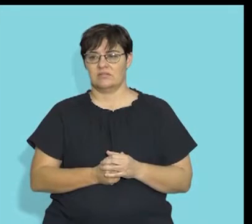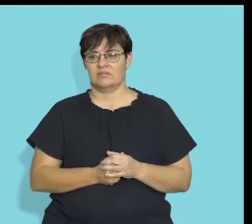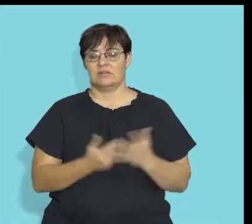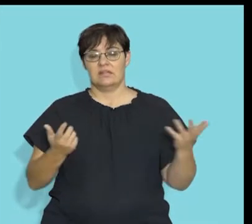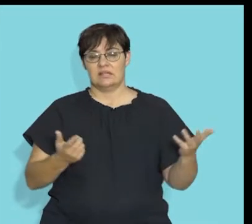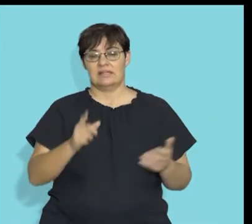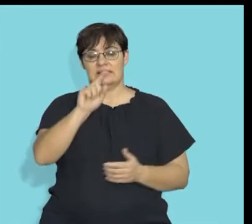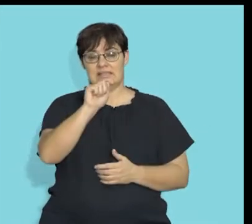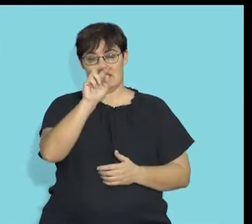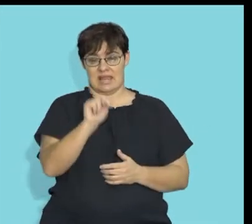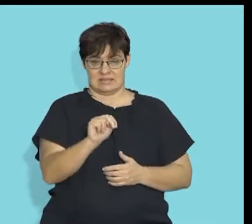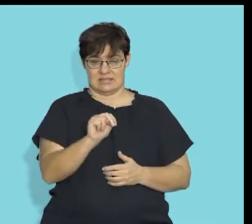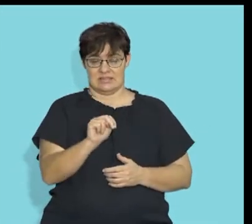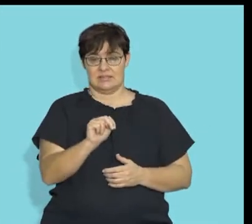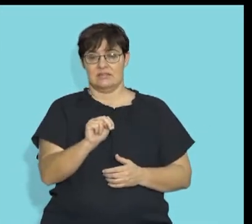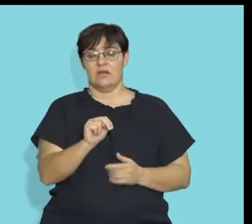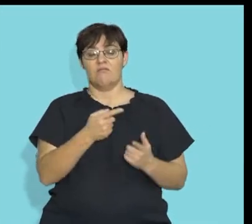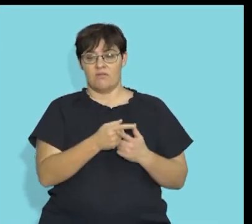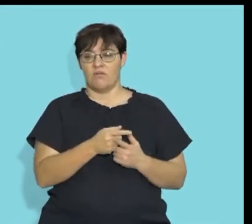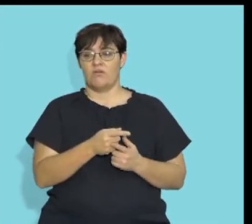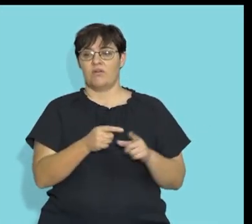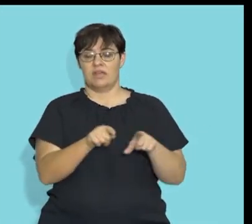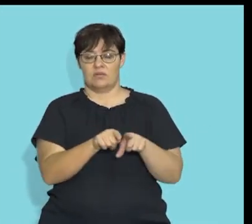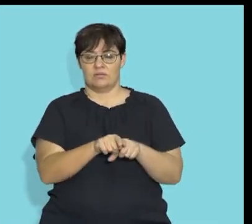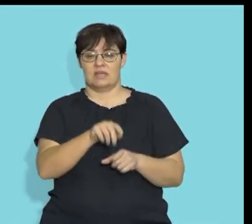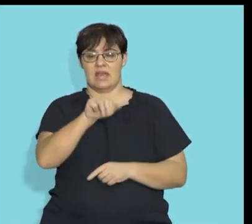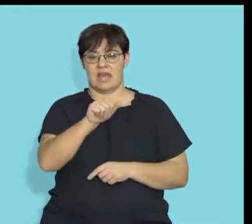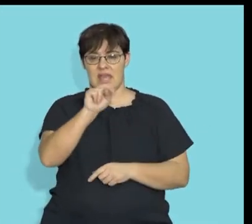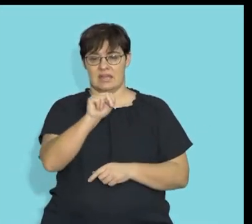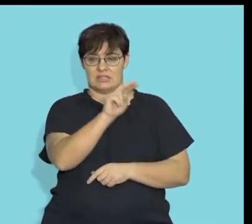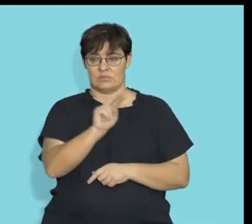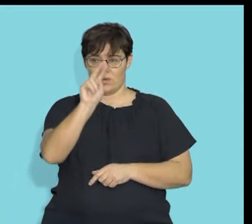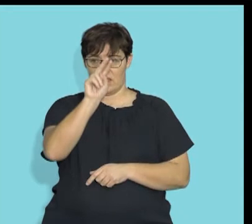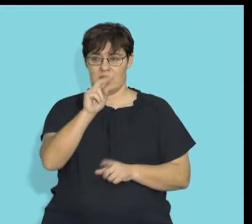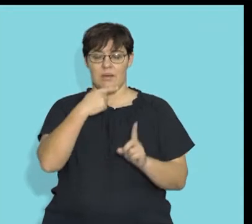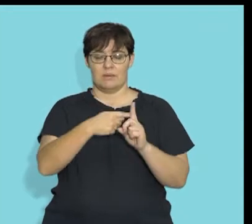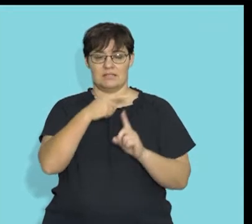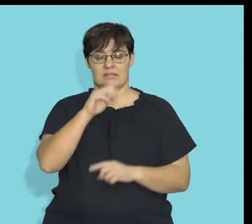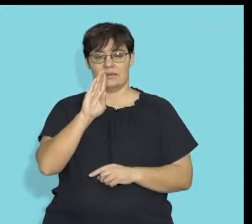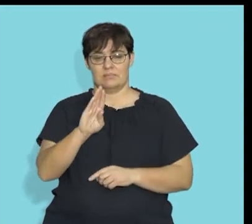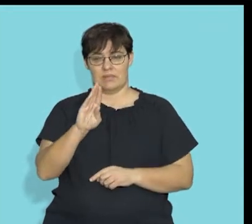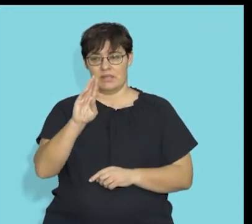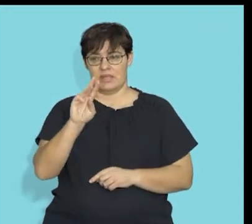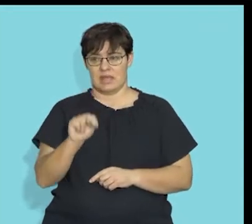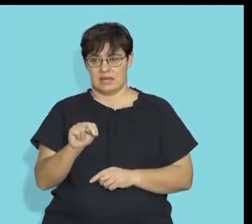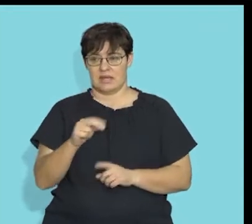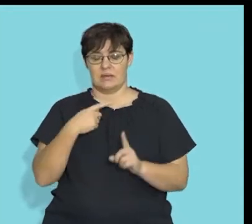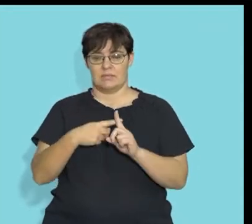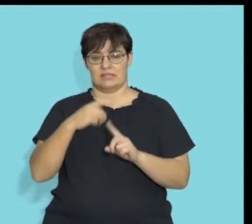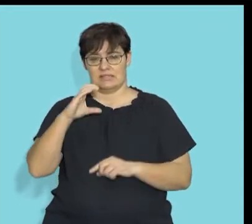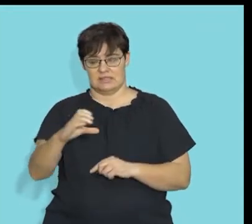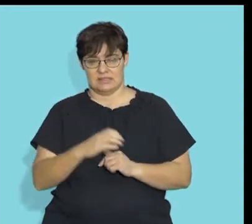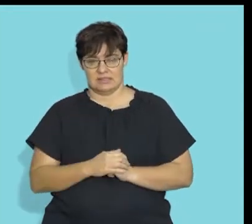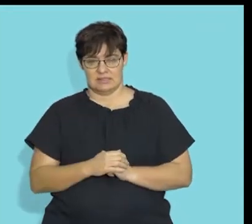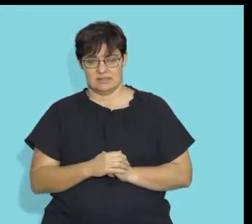So the general term for a quadratic pattern is Tn is equal to an squared plus bn